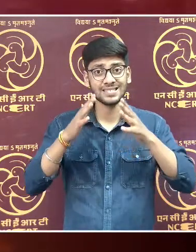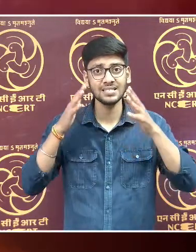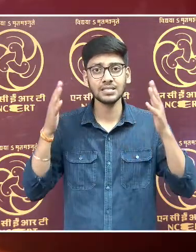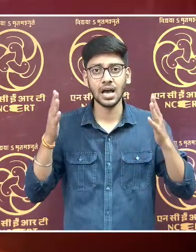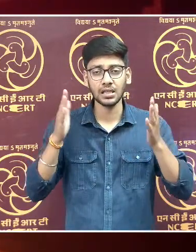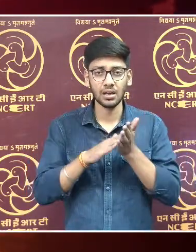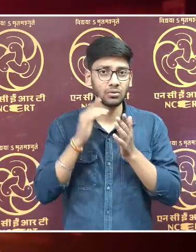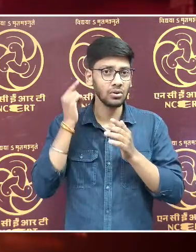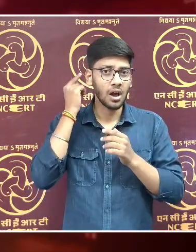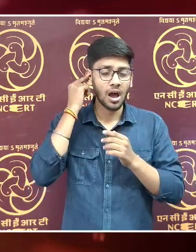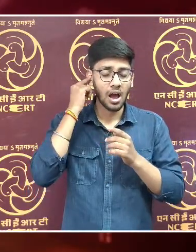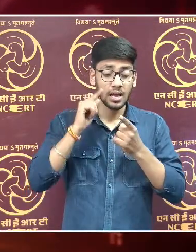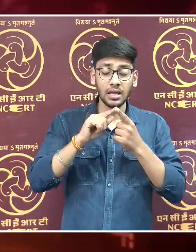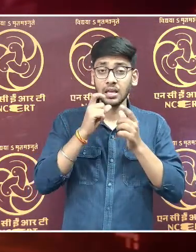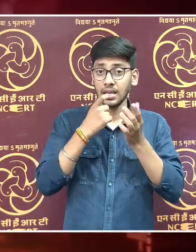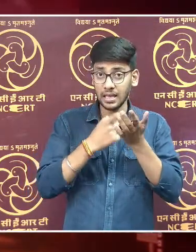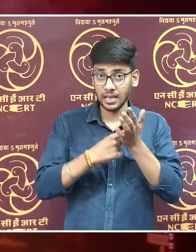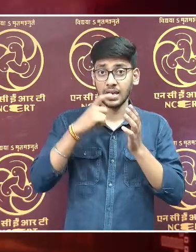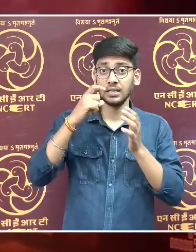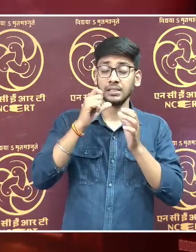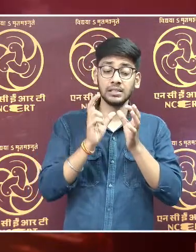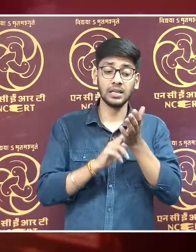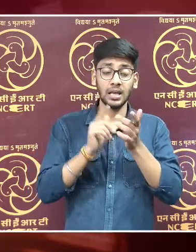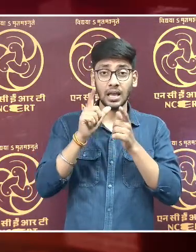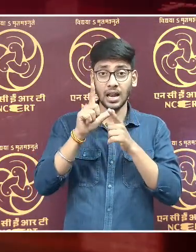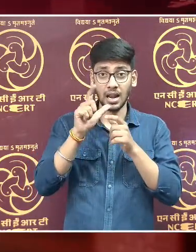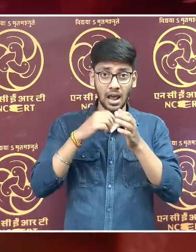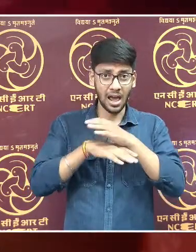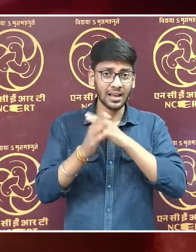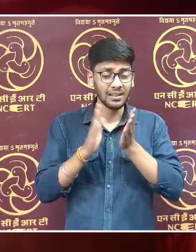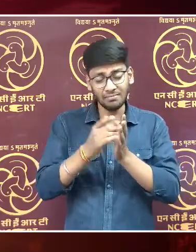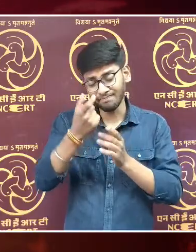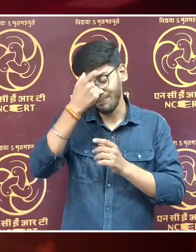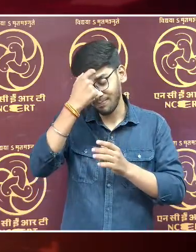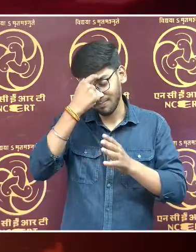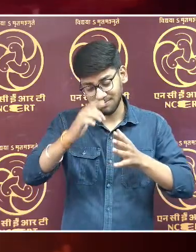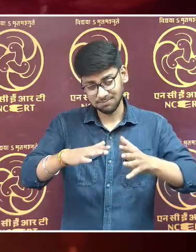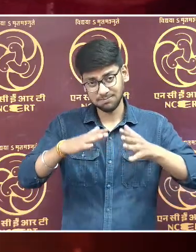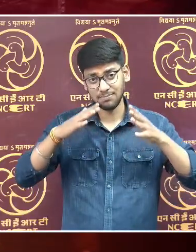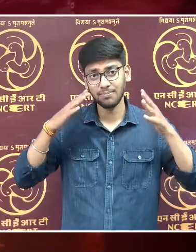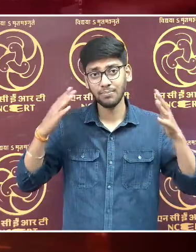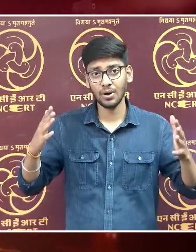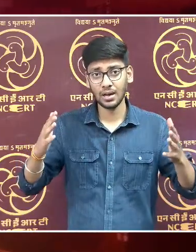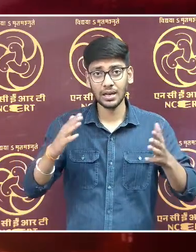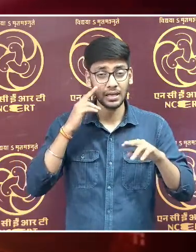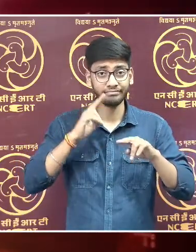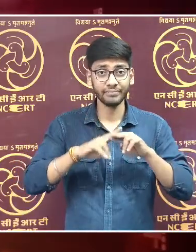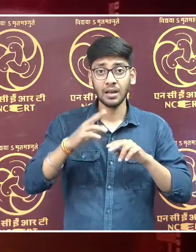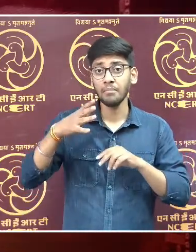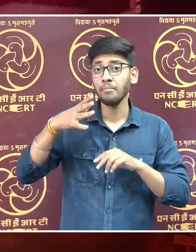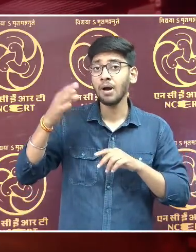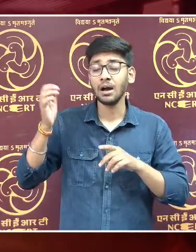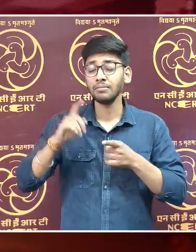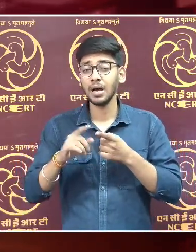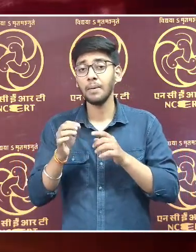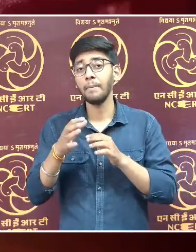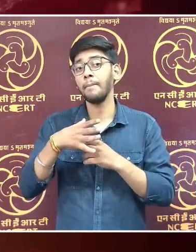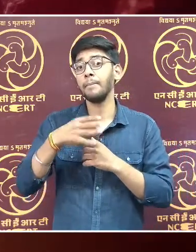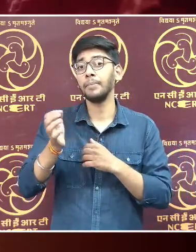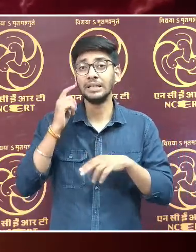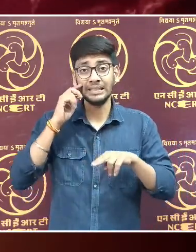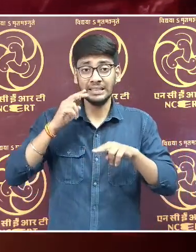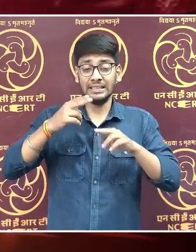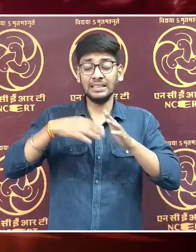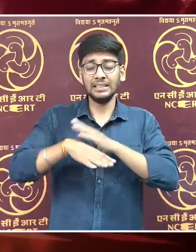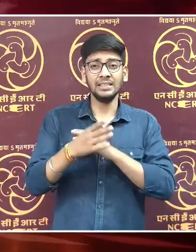can get irritation, fungal infection to the ear canal because there is no external ear that is passing into it. Yes. So You're it, right. it becomes